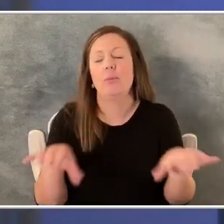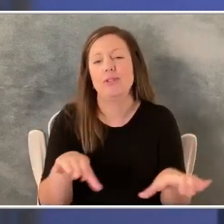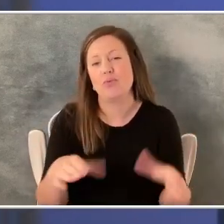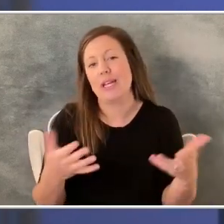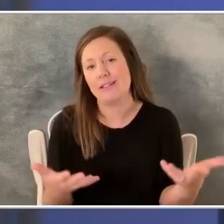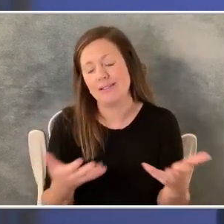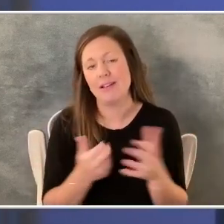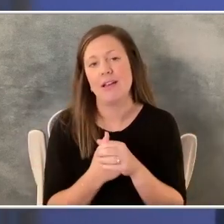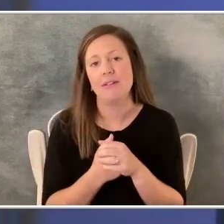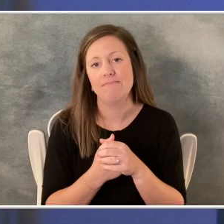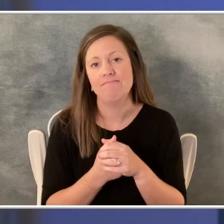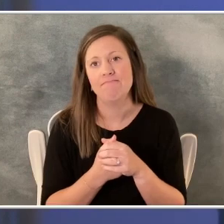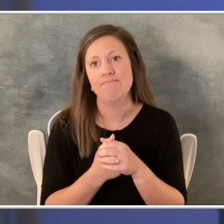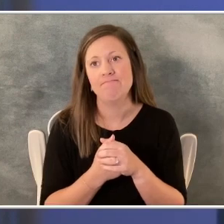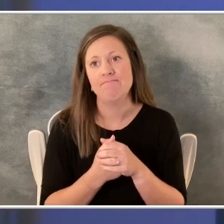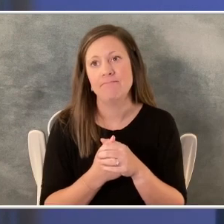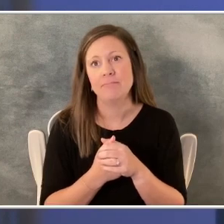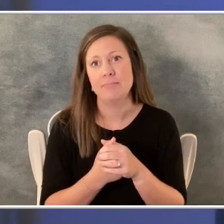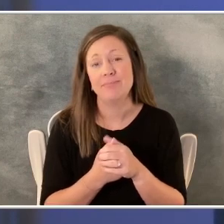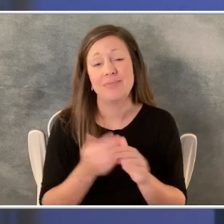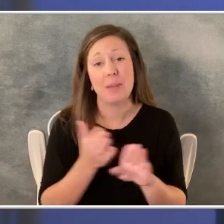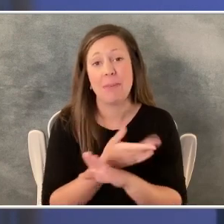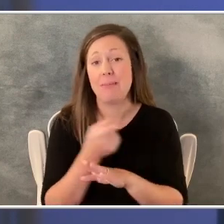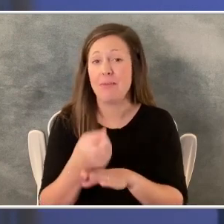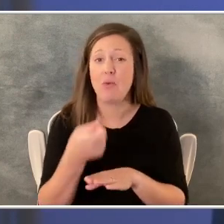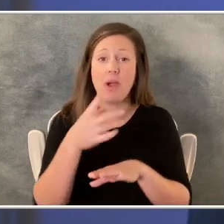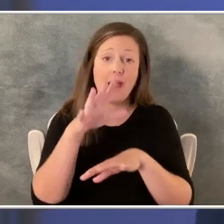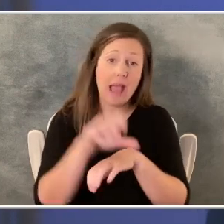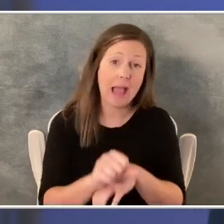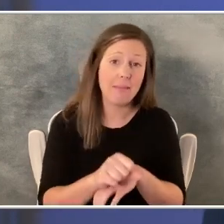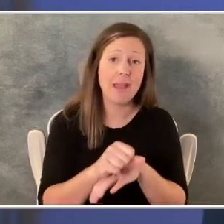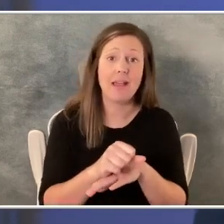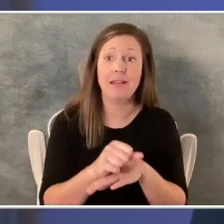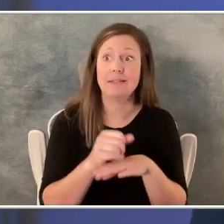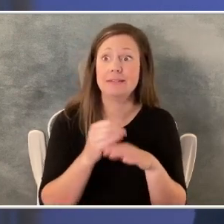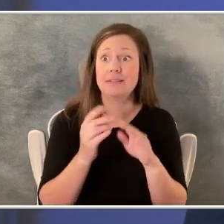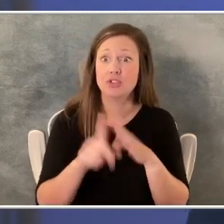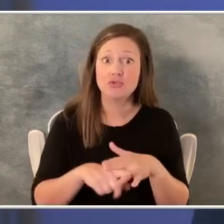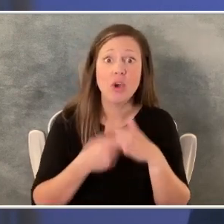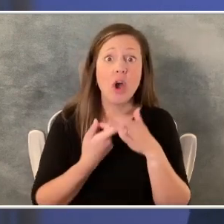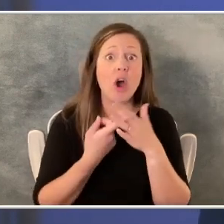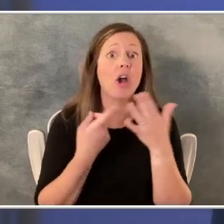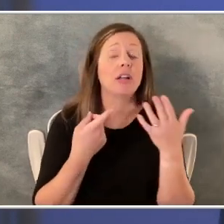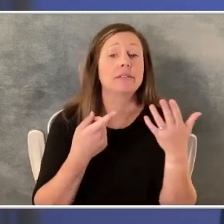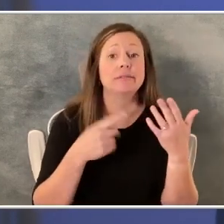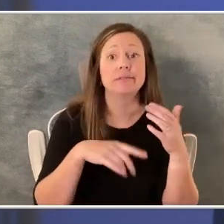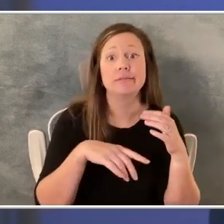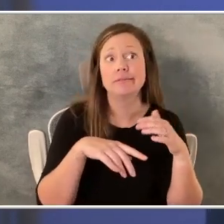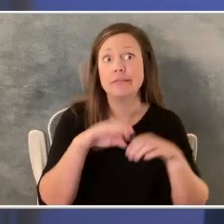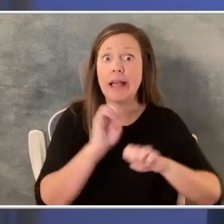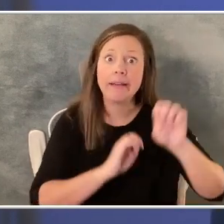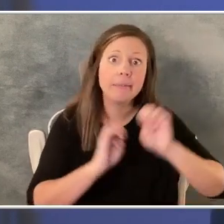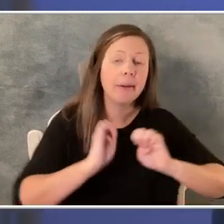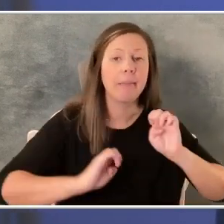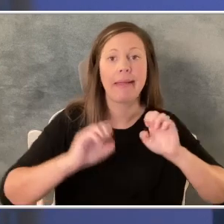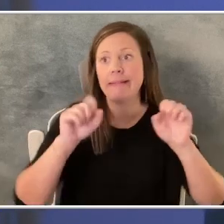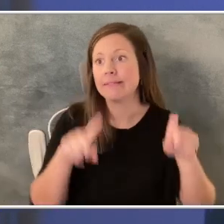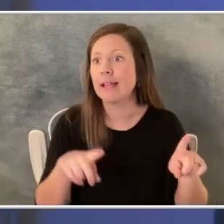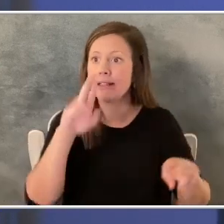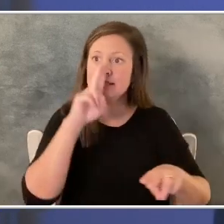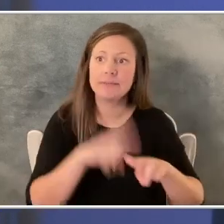before you develop a habit, experiment with it, have your fun with it, with your friends and the like,